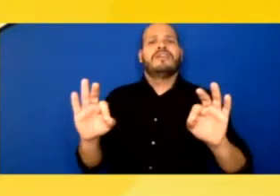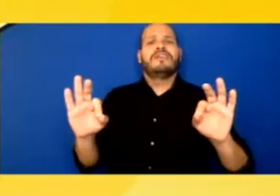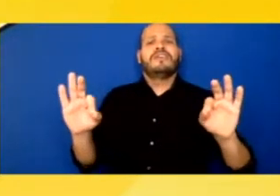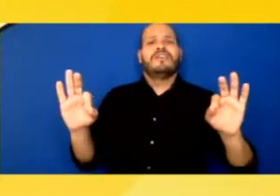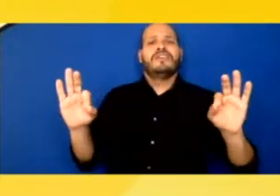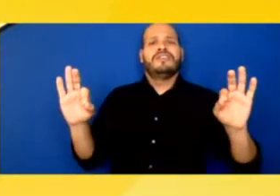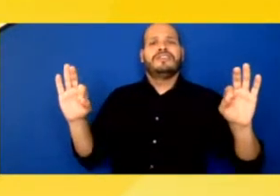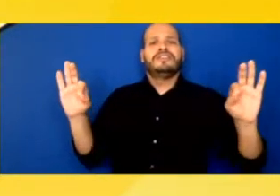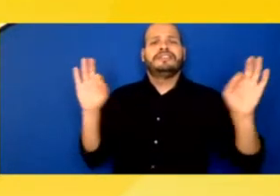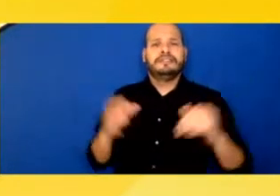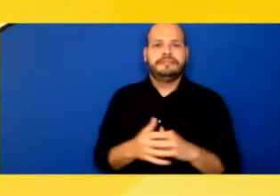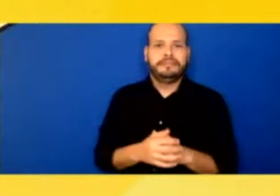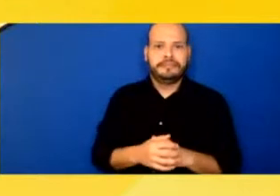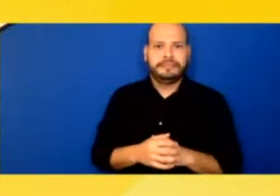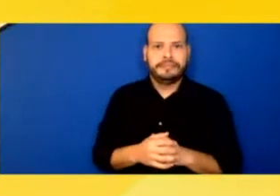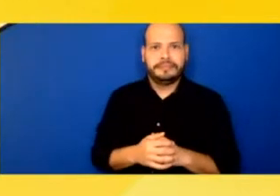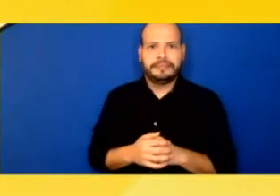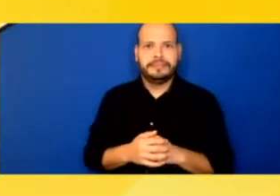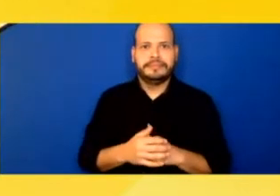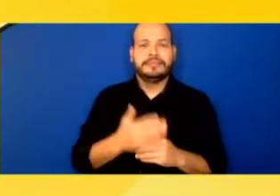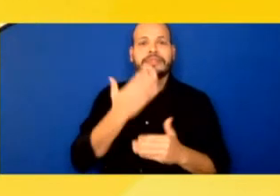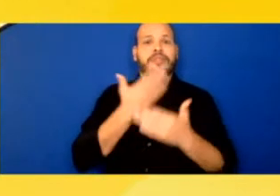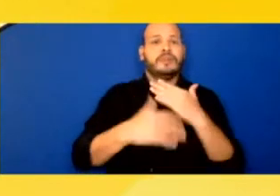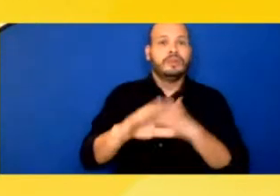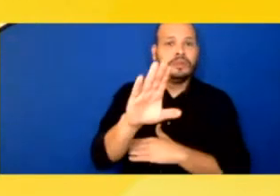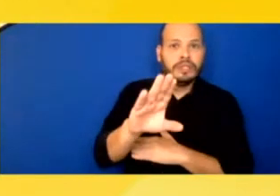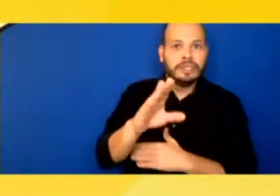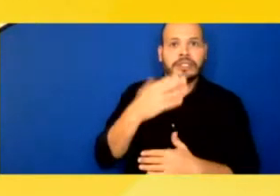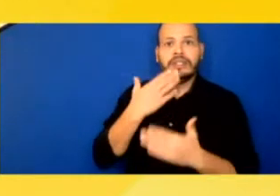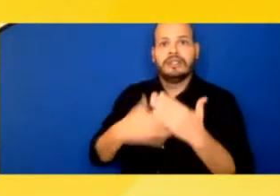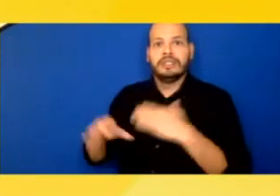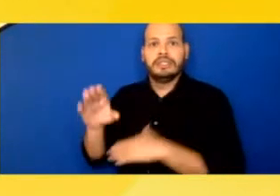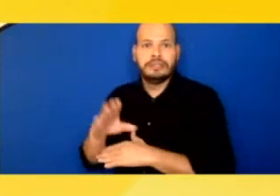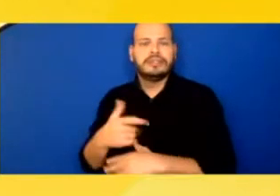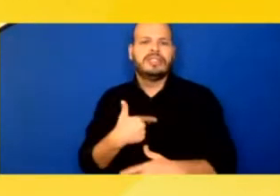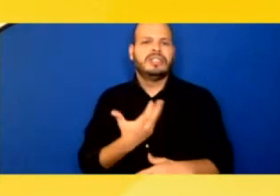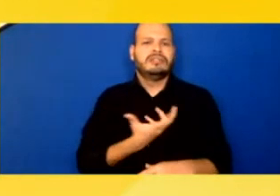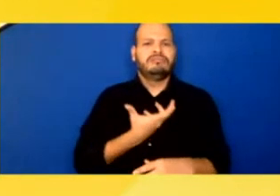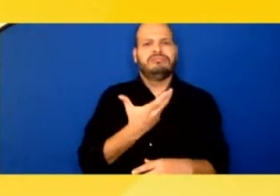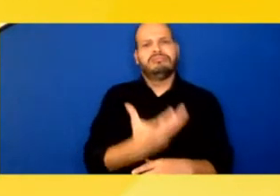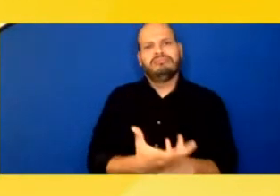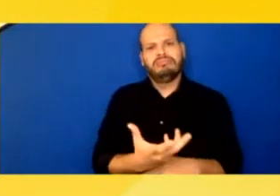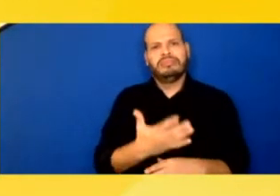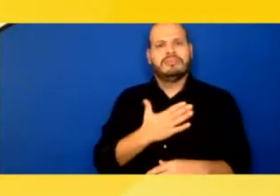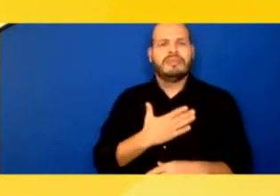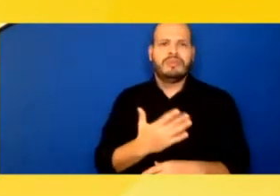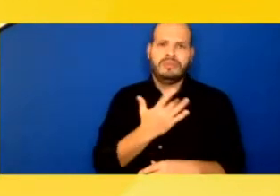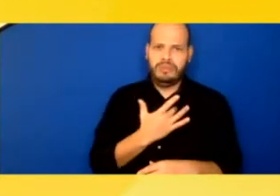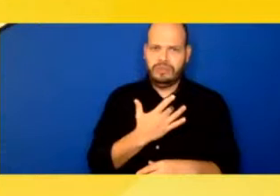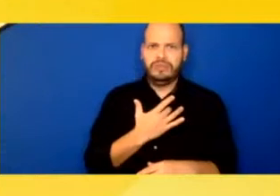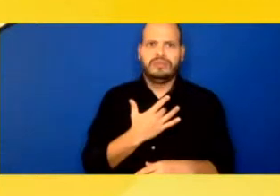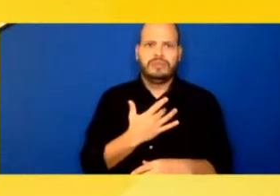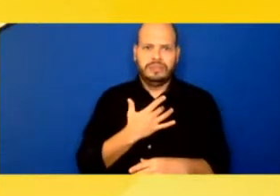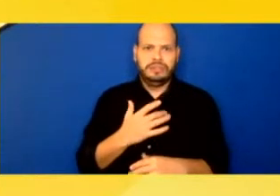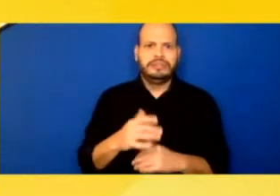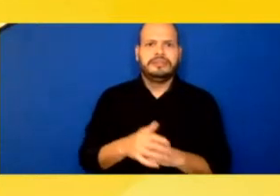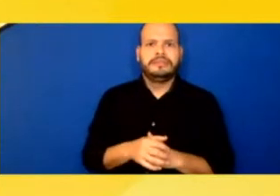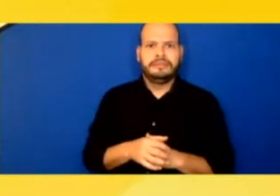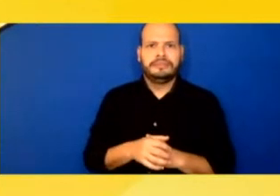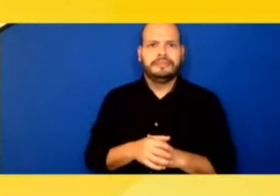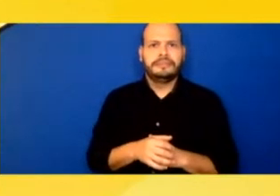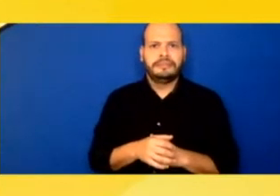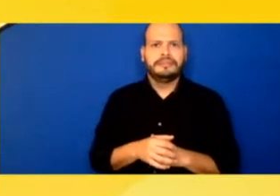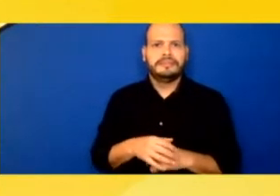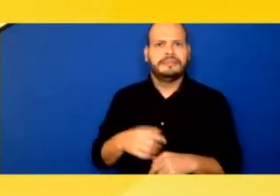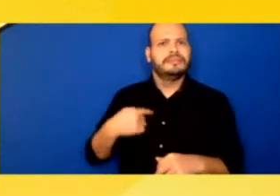are not of those who shrink back under destruction, but we are those who persevere unto the salvation of the